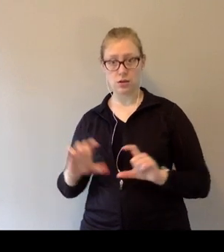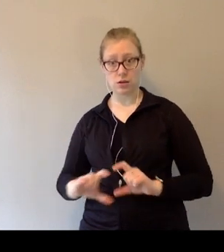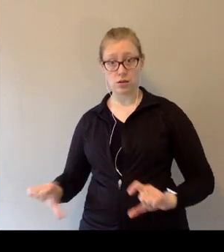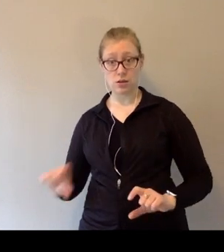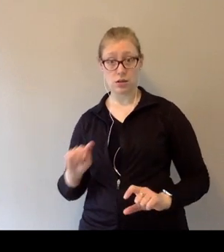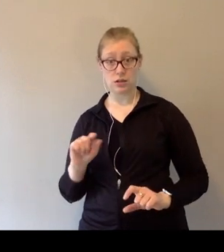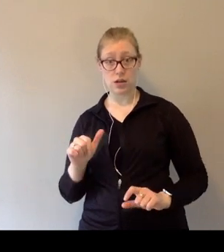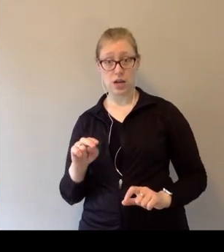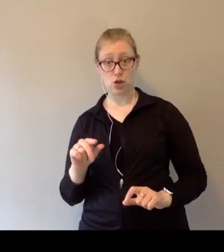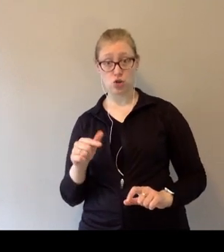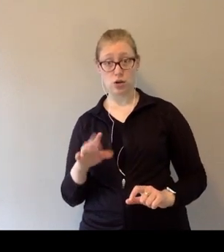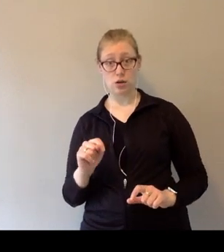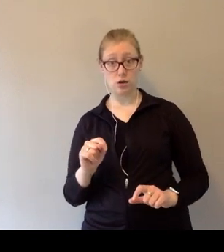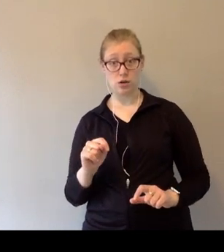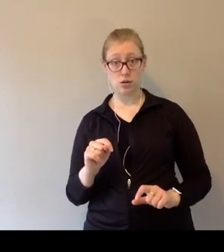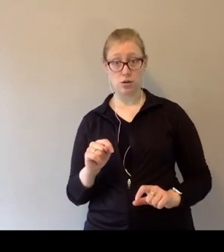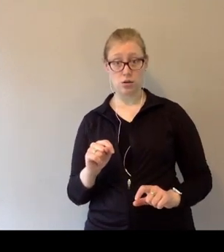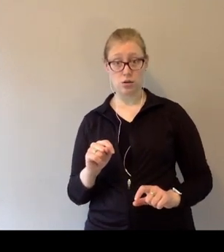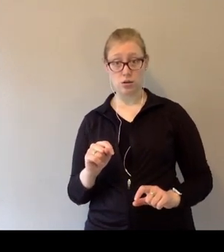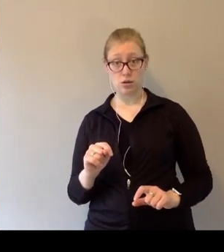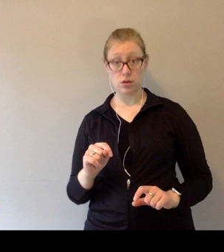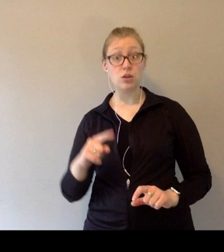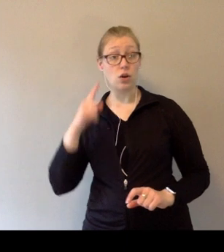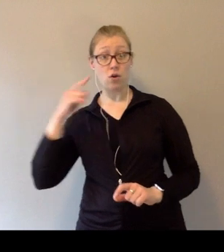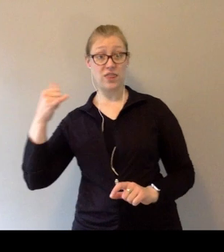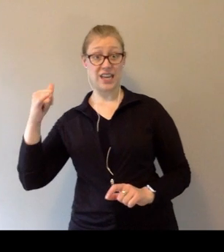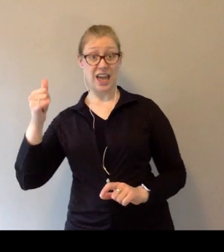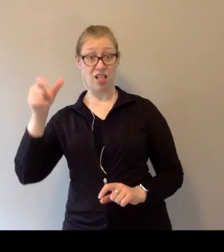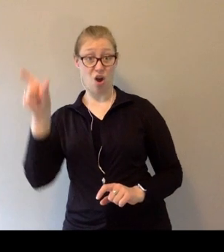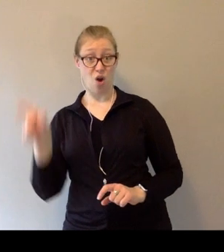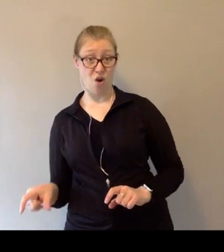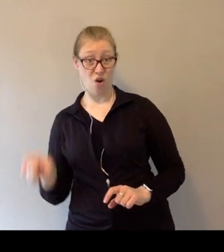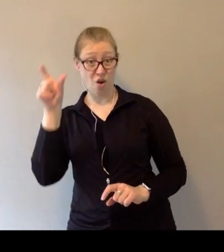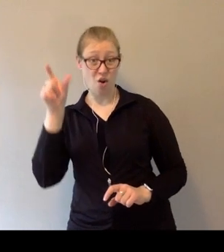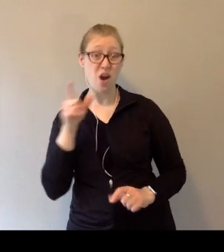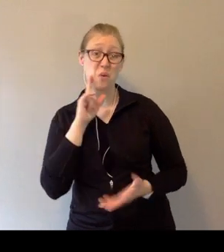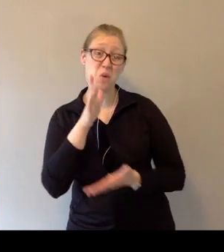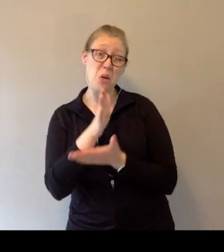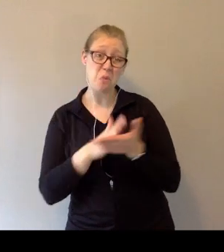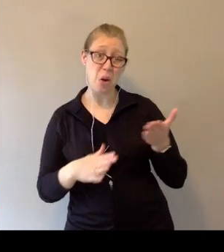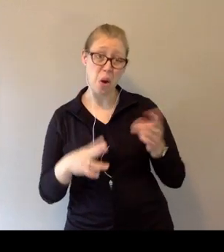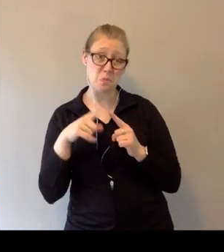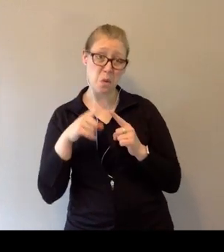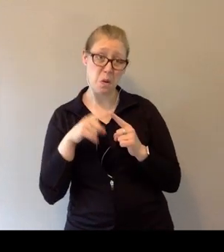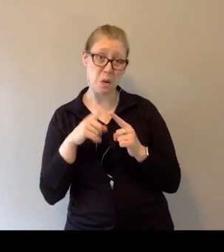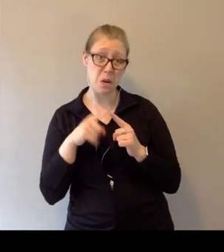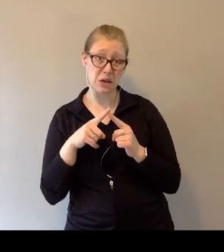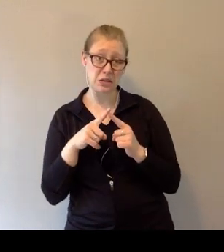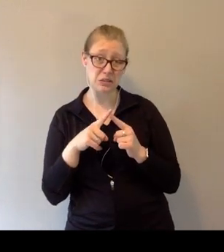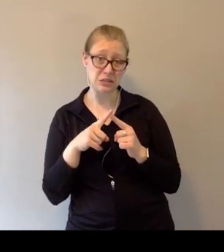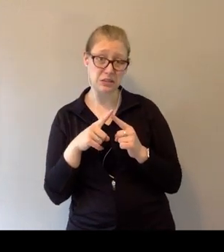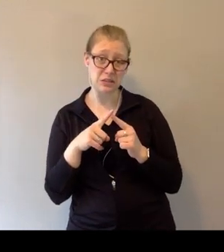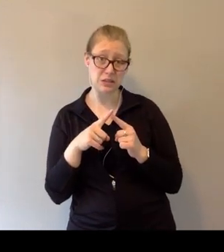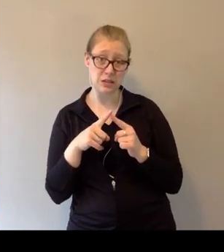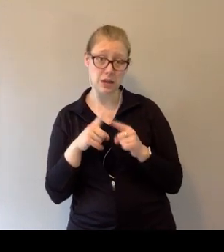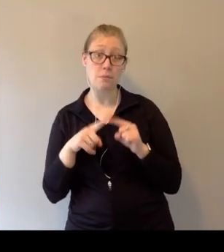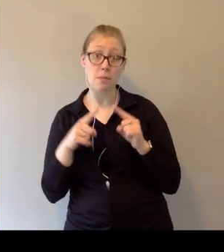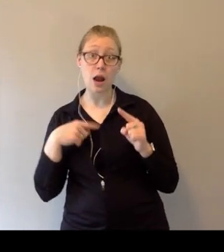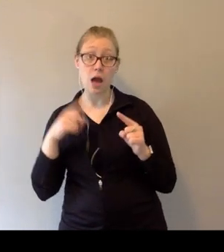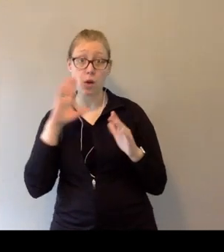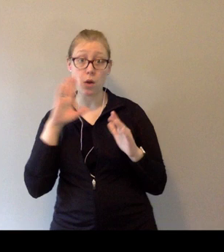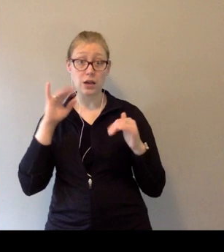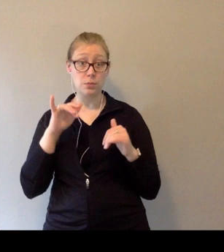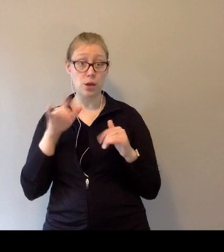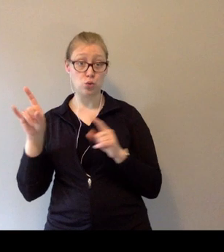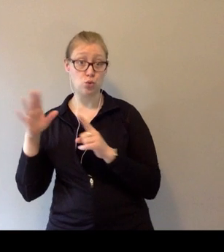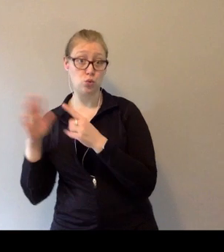you'll get partial credit for doing 7 over 5 square root of 2, but I'm going to expect you to be able to simplify it